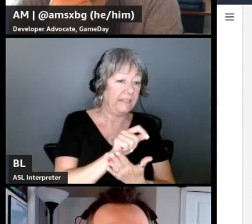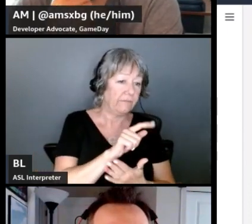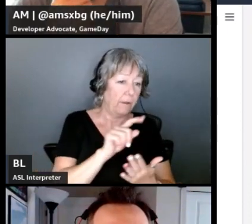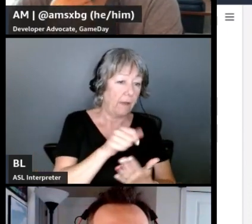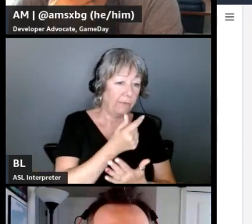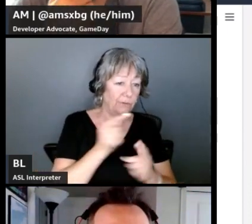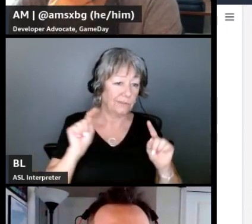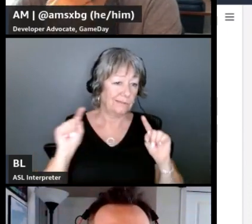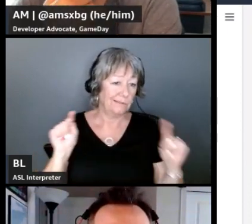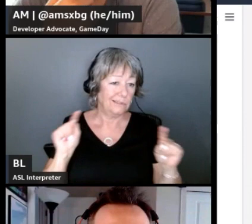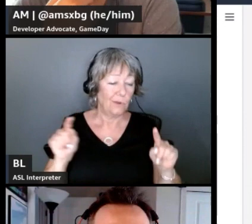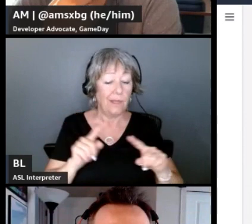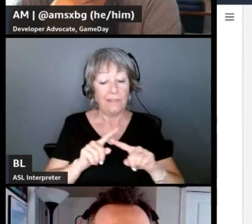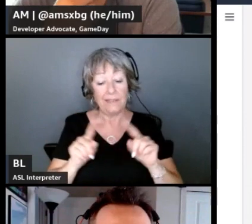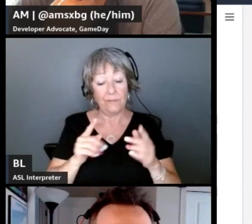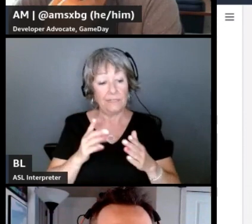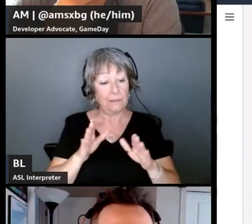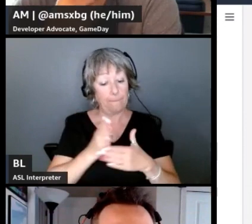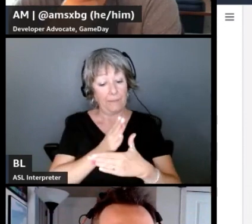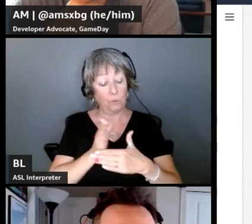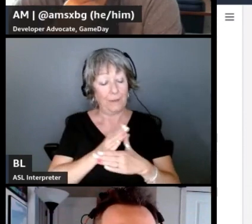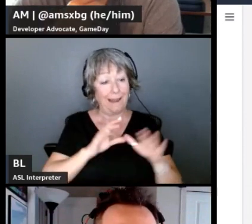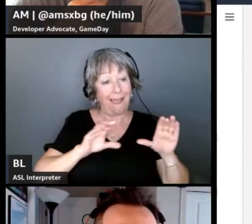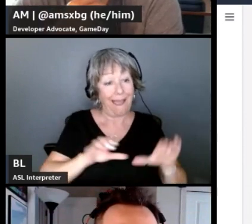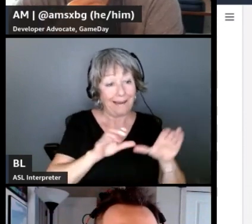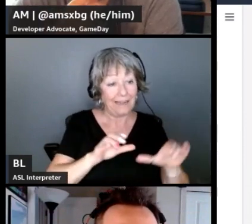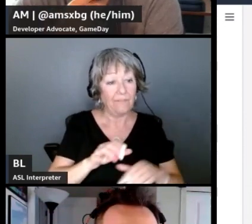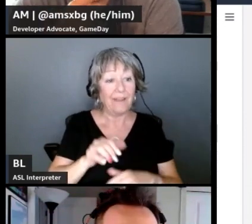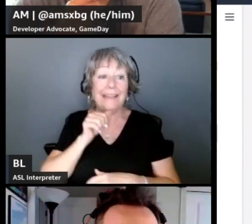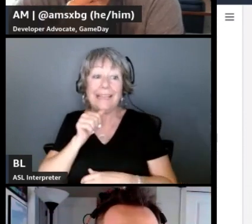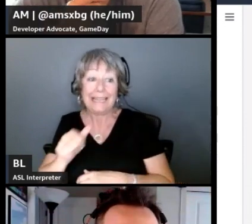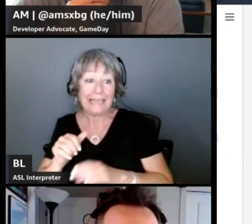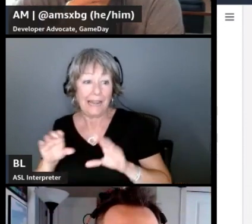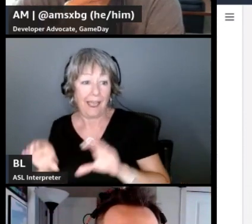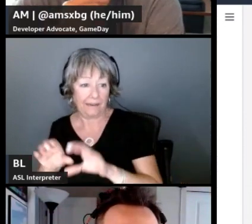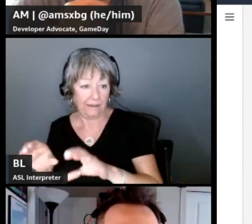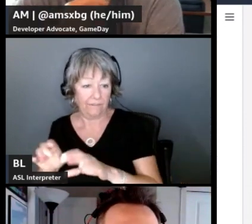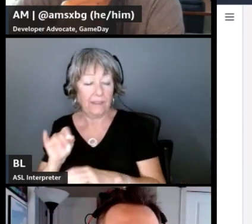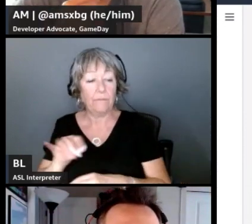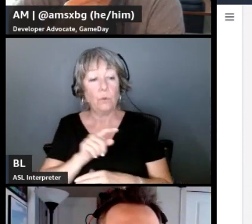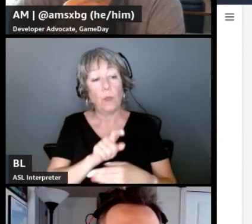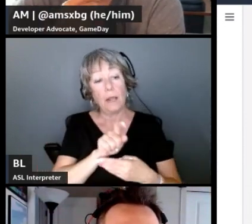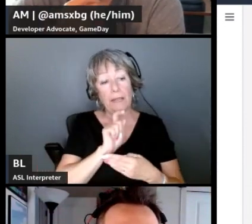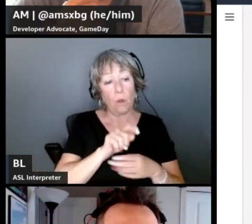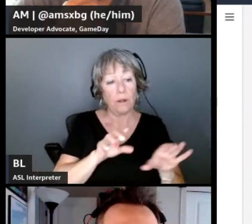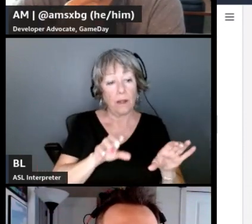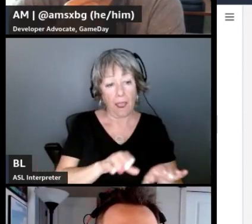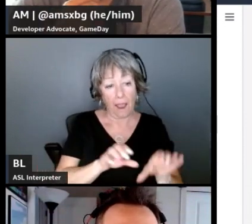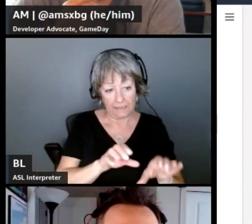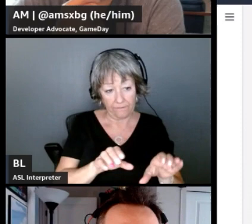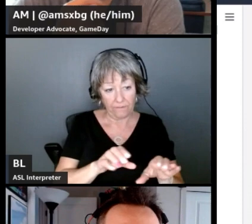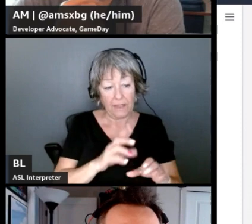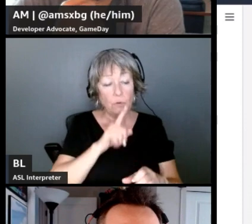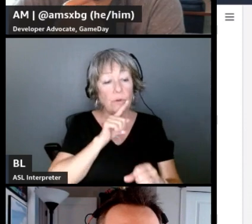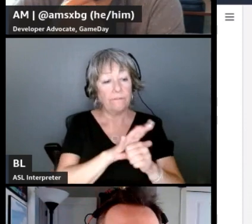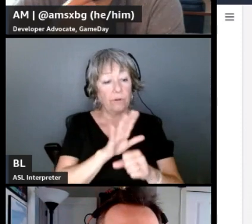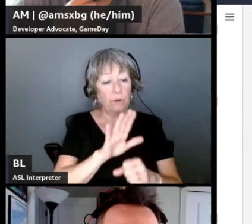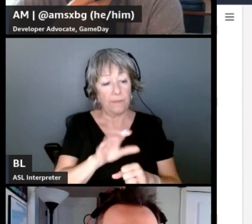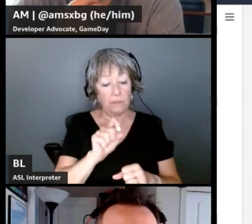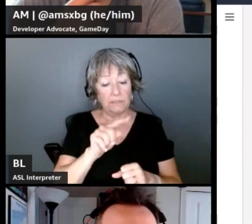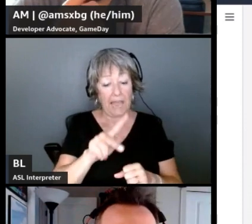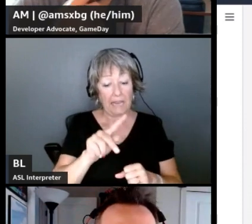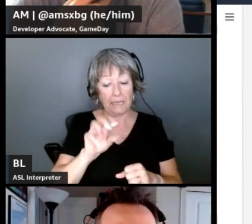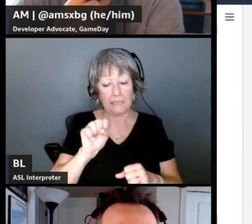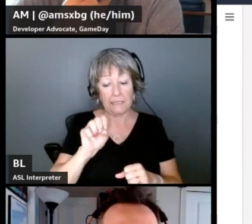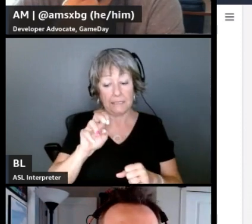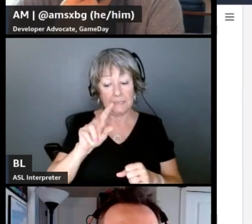the difference between the inactive and active is that if you're clicking on active, and when you can configure that stack set, what stack set would do is it